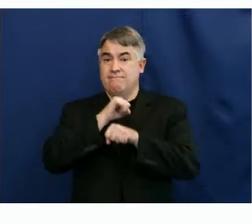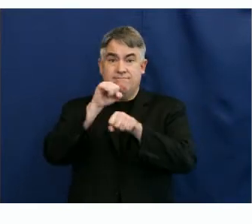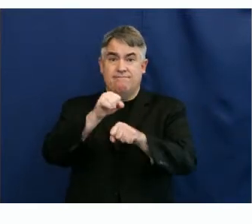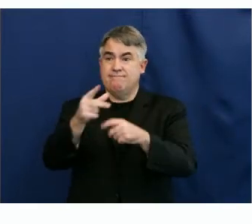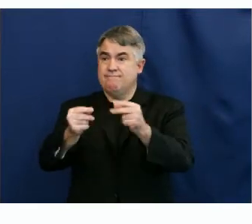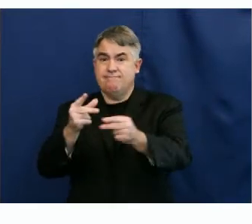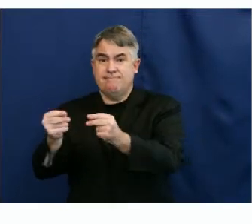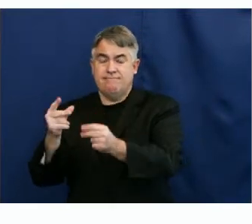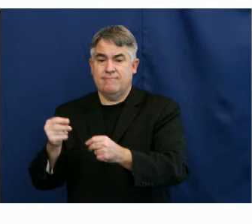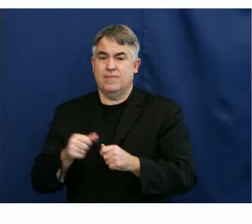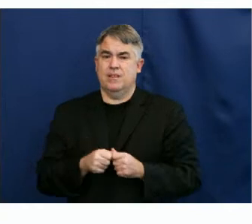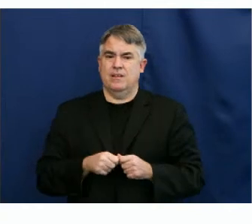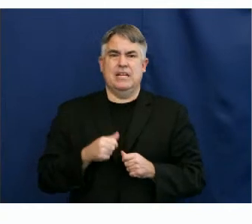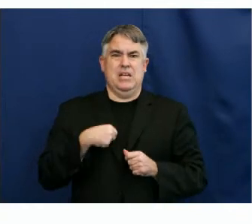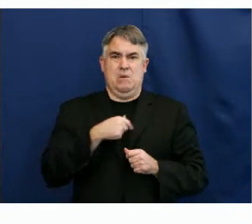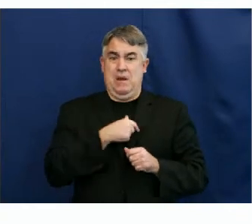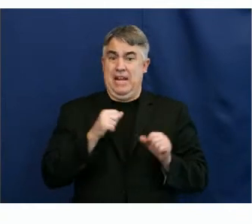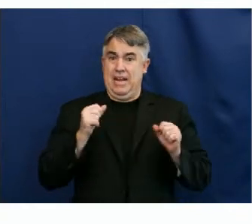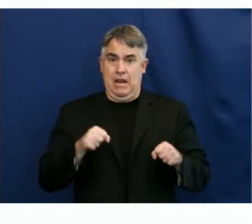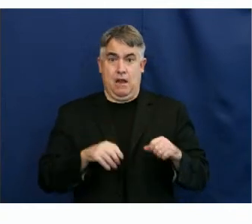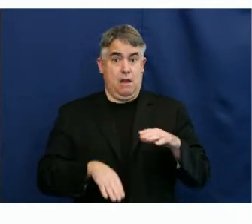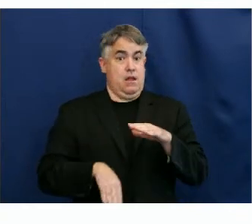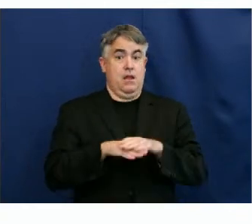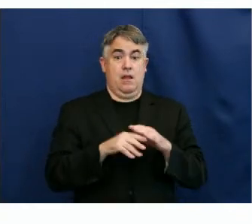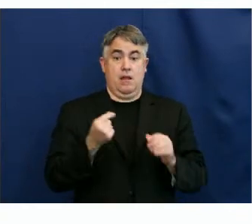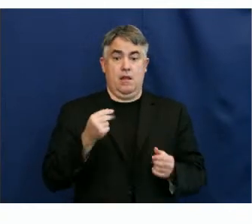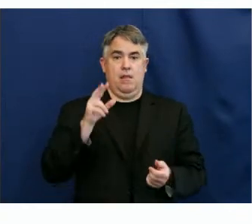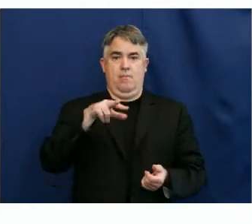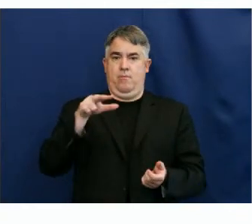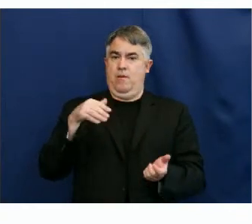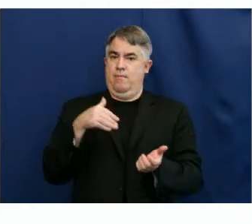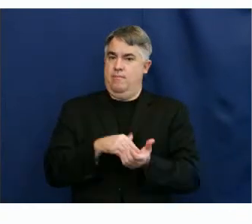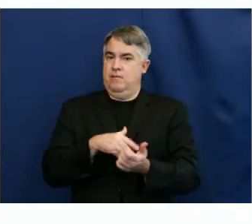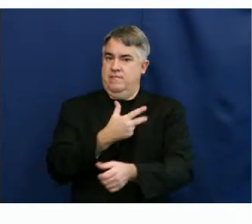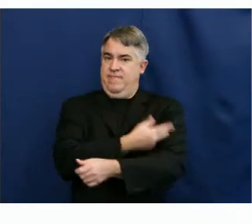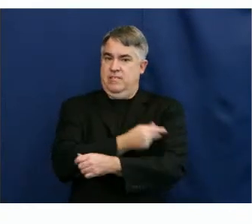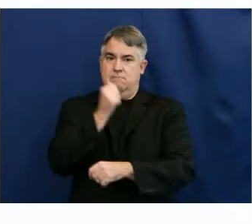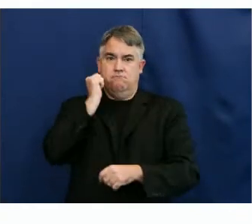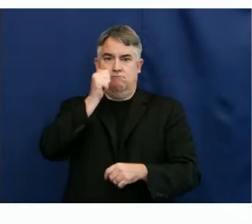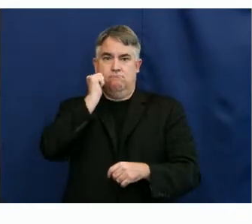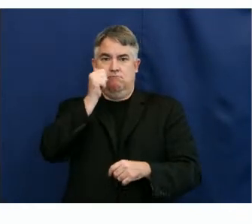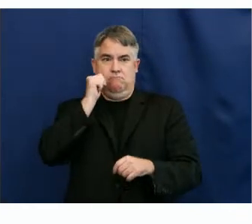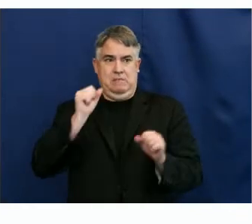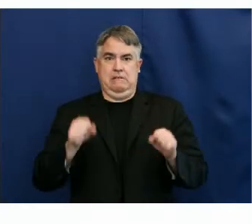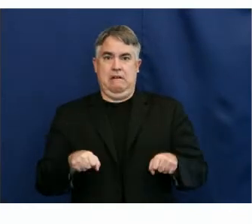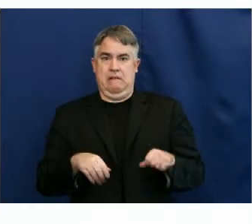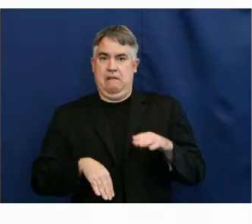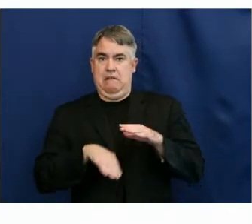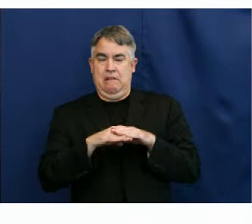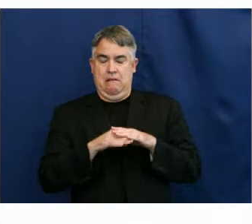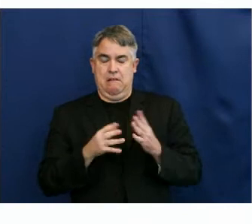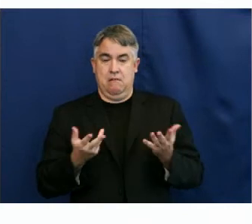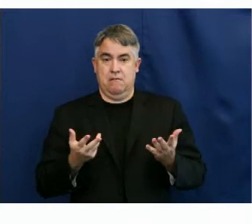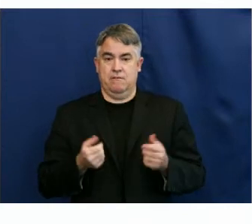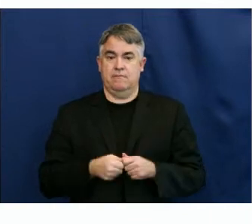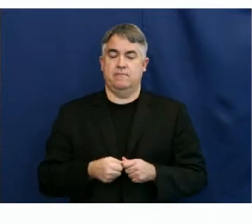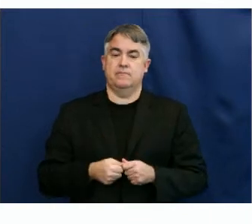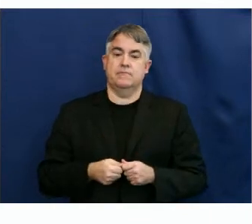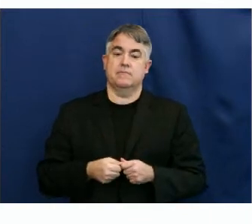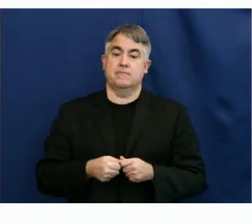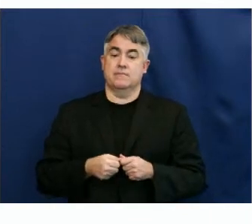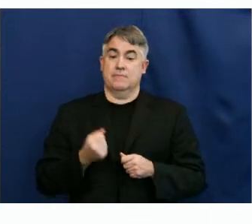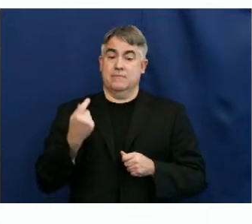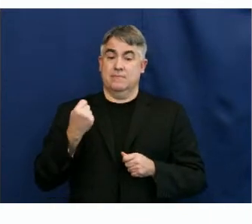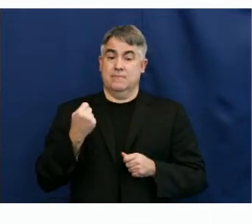do 33,000 vaccinations a day today with the infrastructure we have. That puts us at almost 1